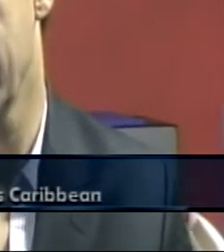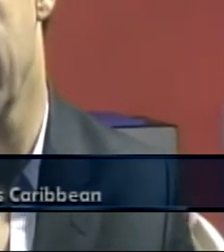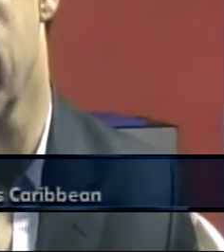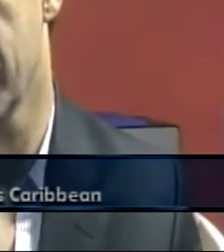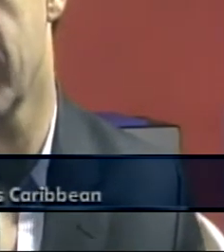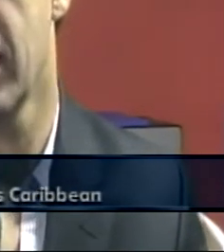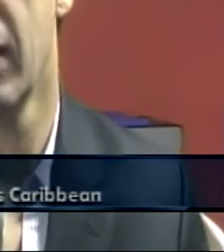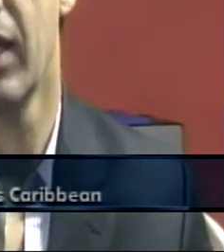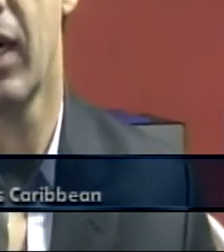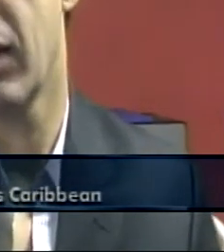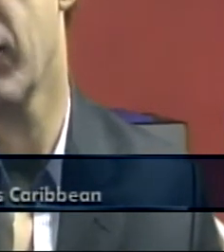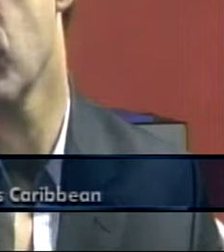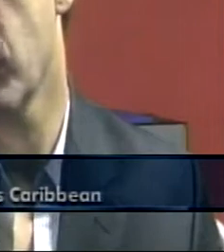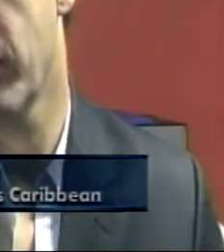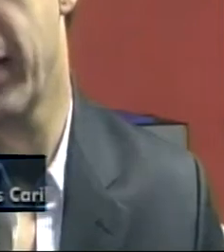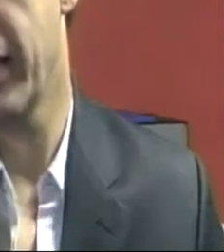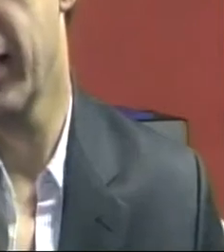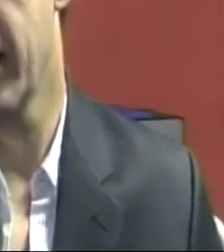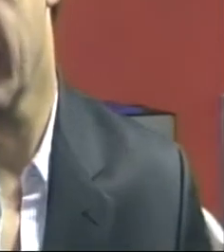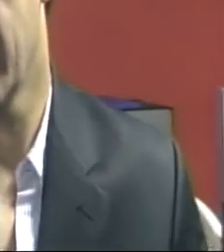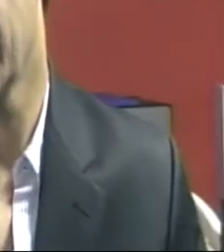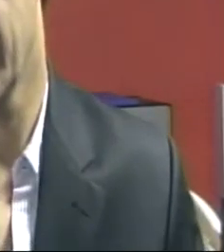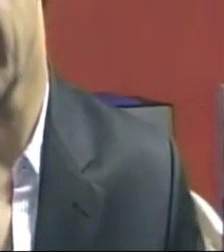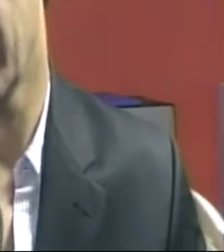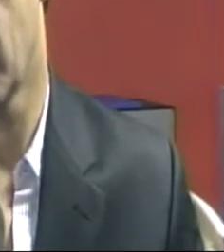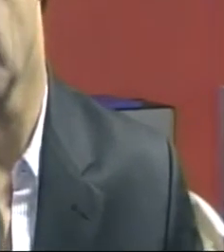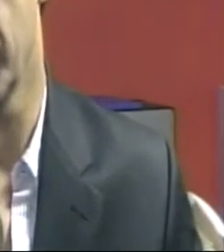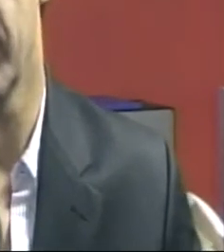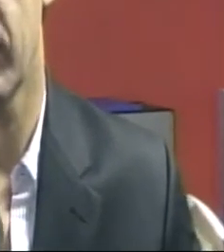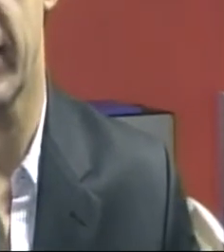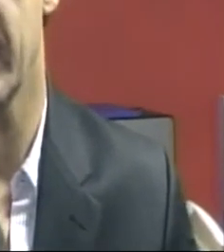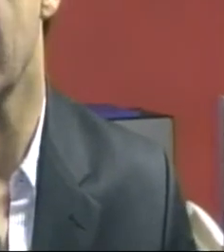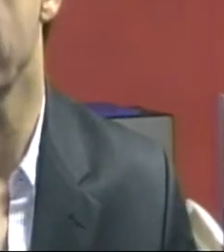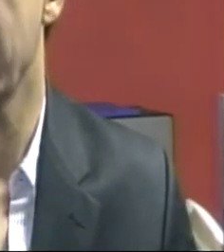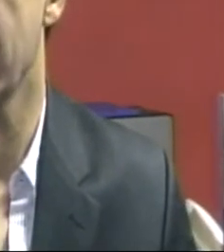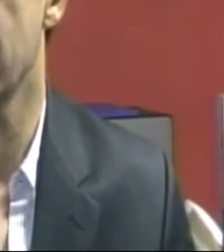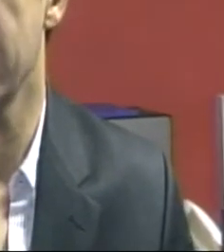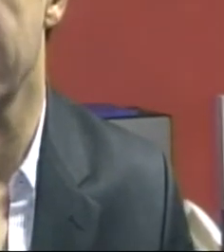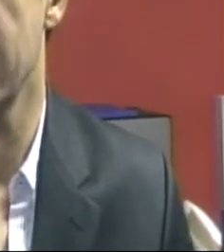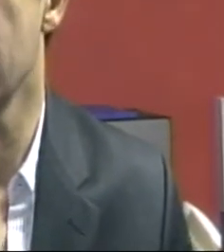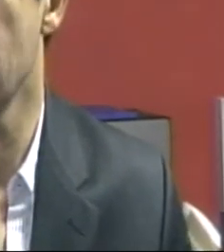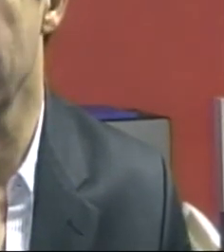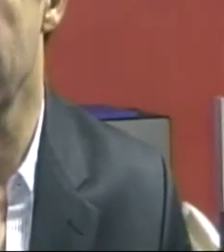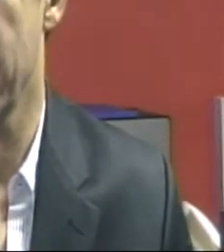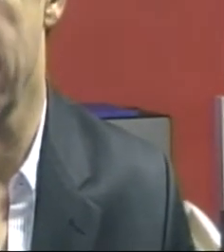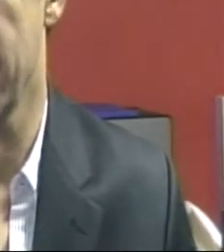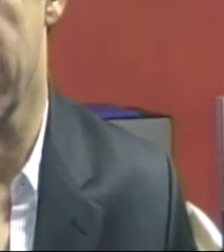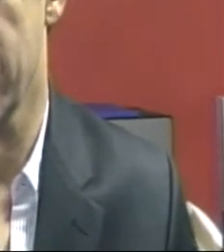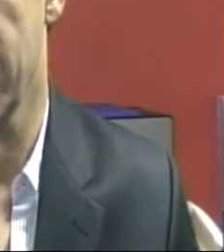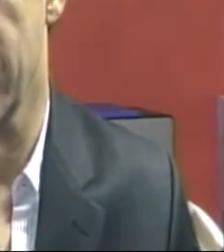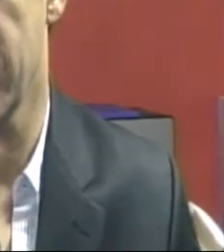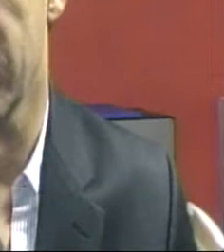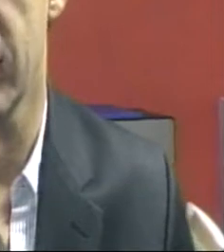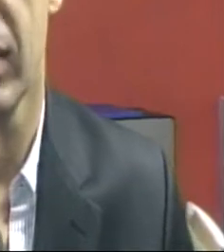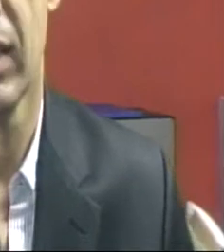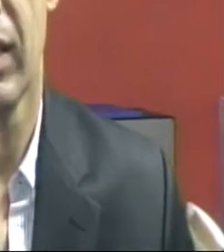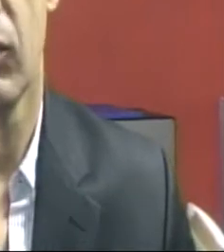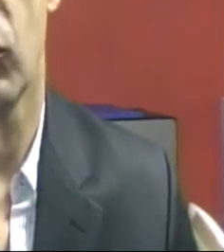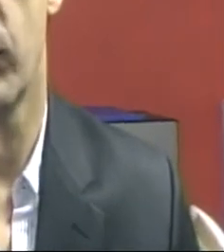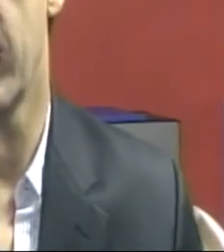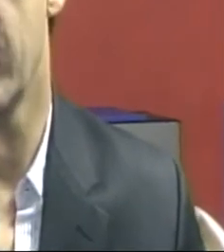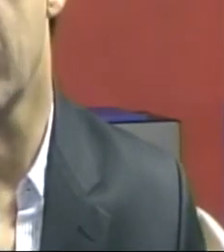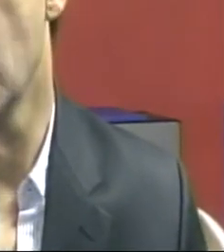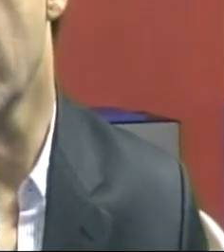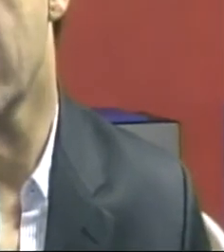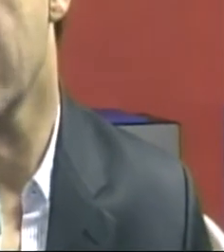service stations. All of those were branded Rubis. Right now we have 16 Rubis branded service stations.